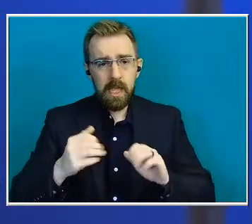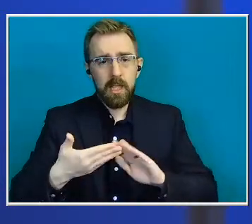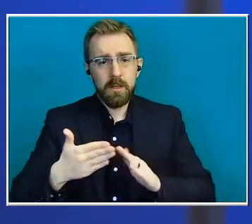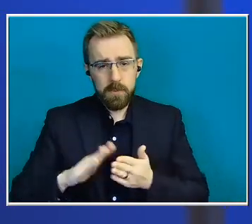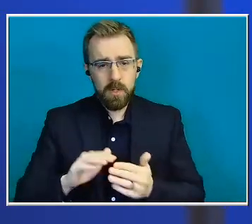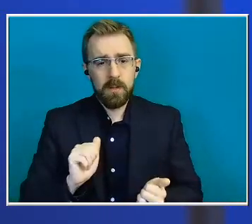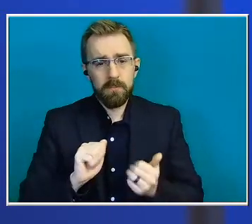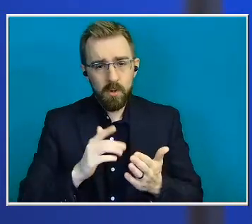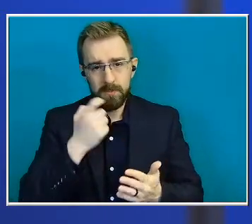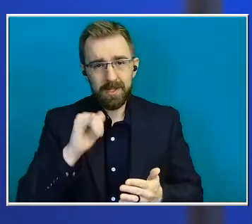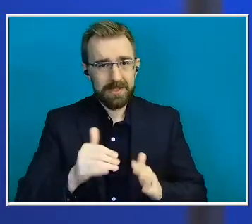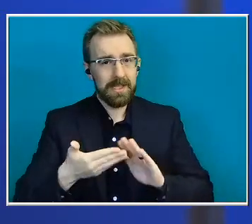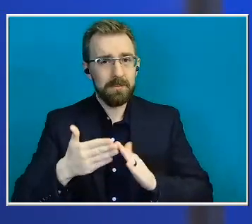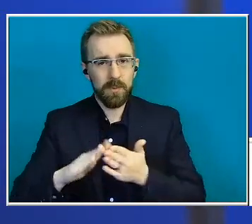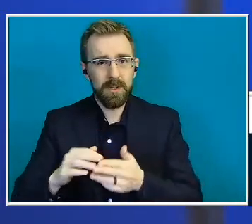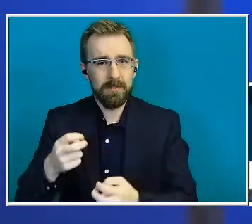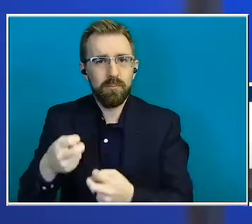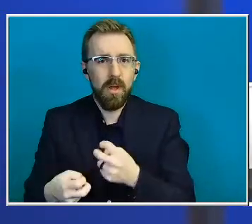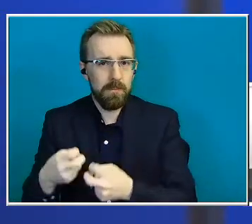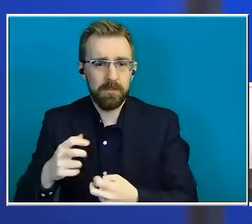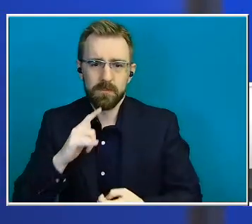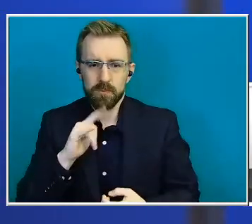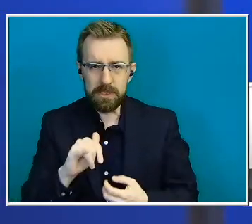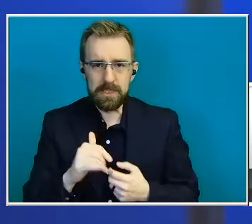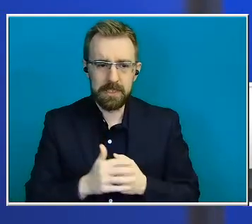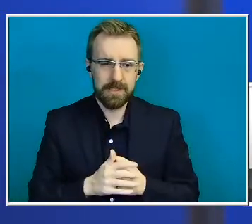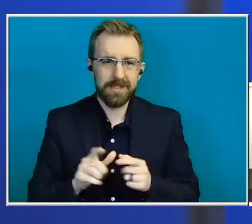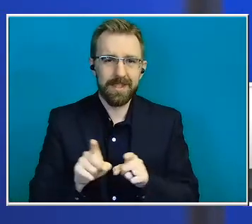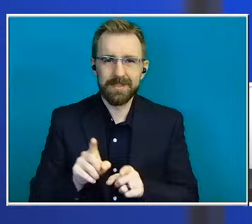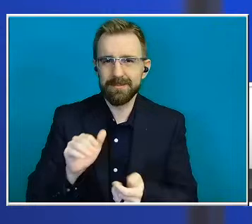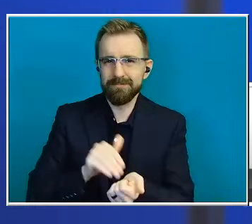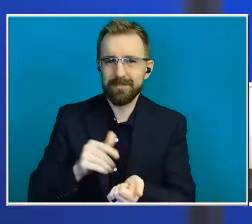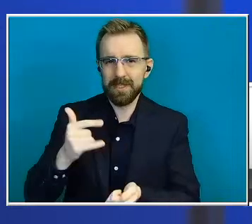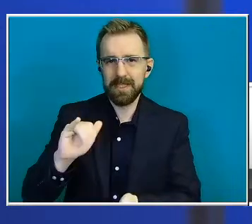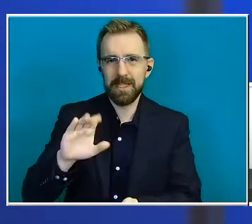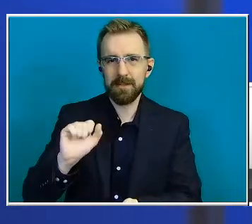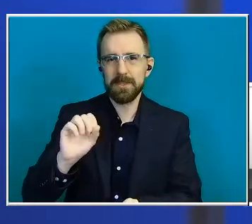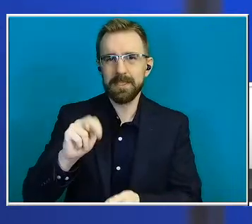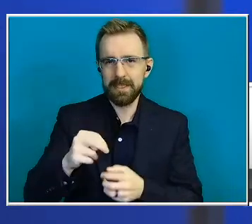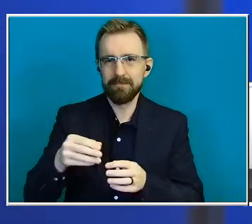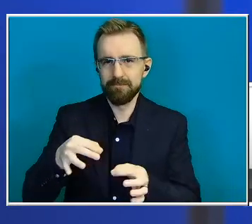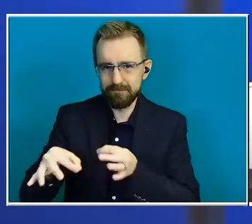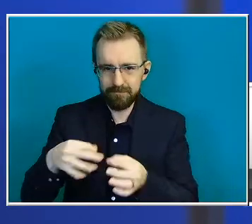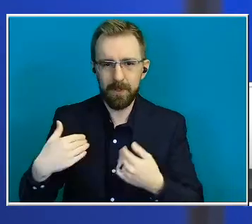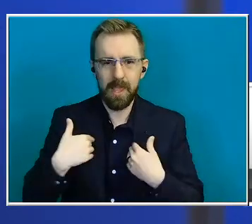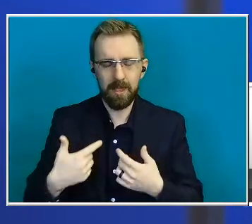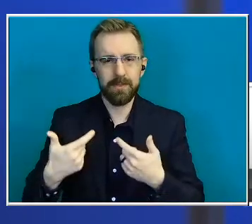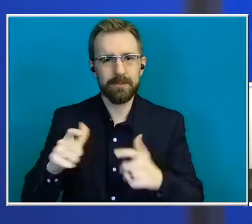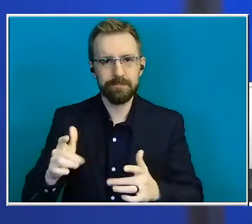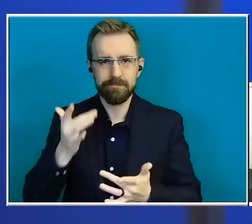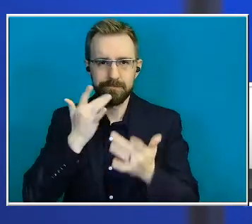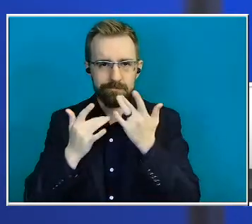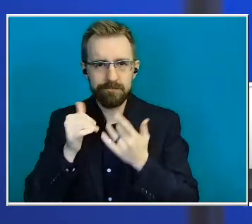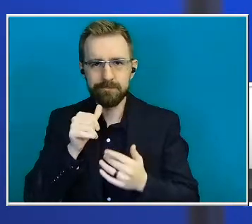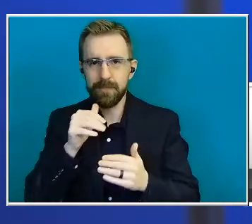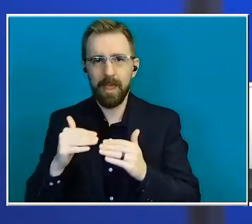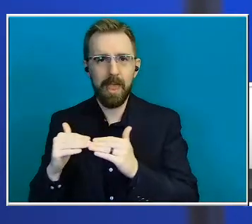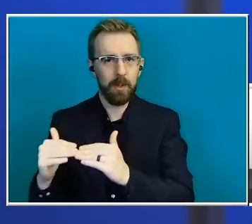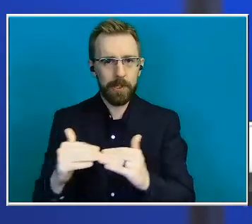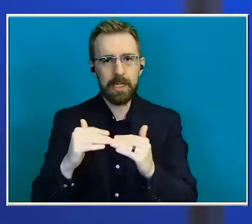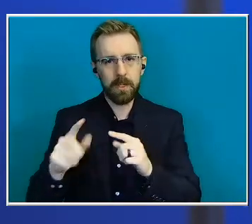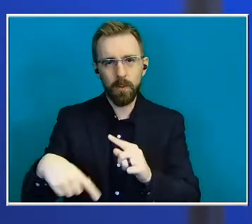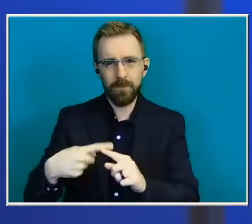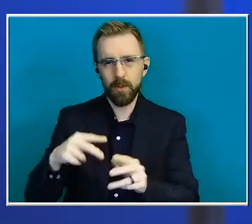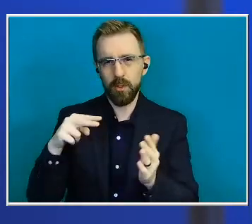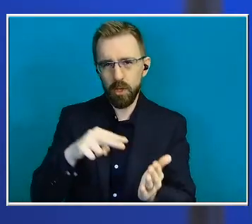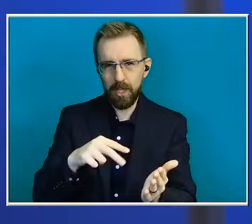community problem. As Dr. Gibson was describing, we have major disparities and inequities when we look at food